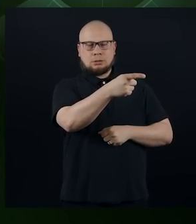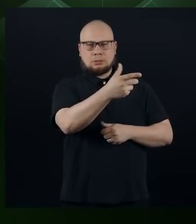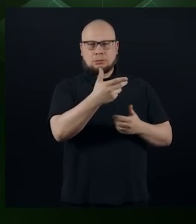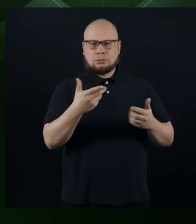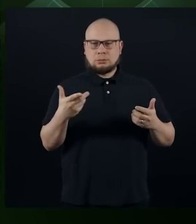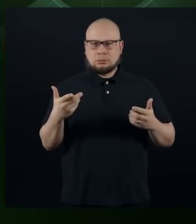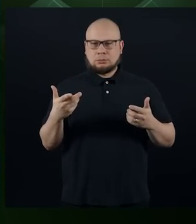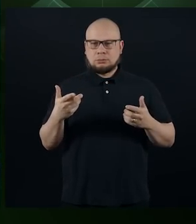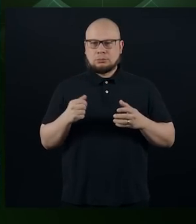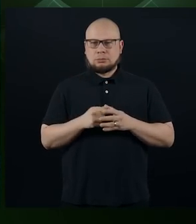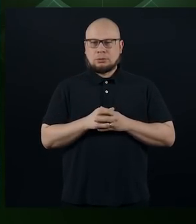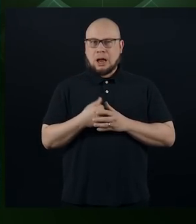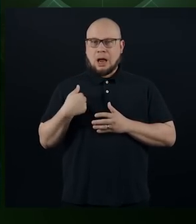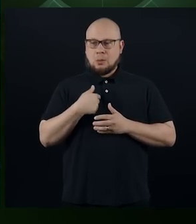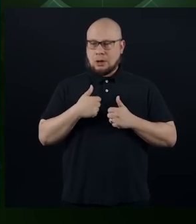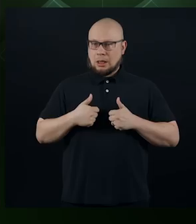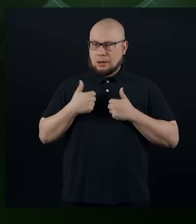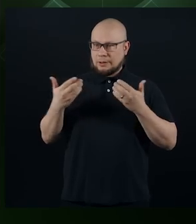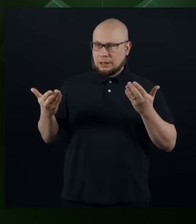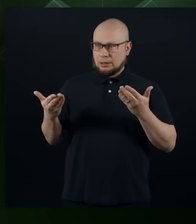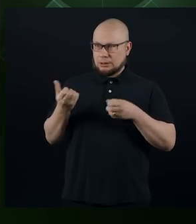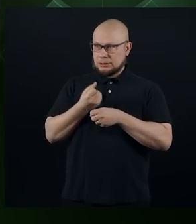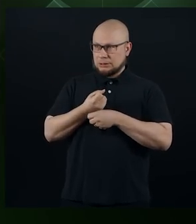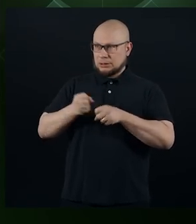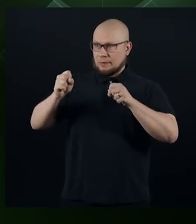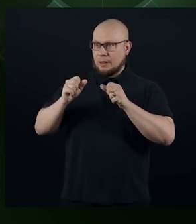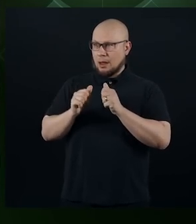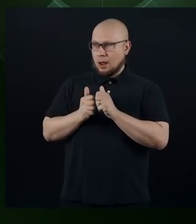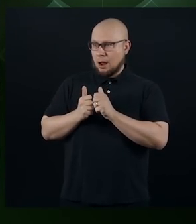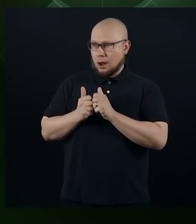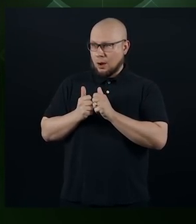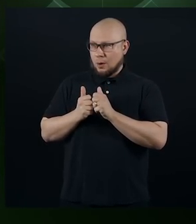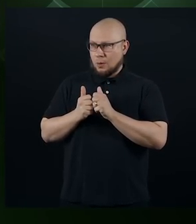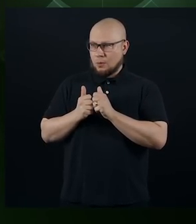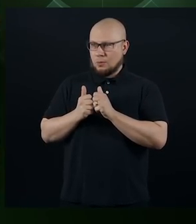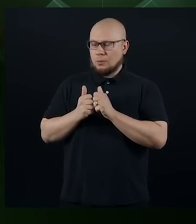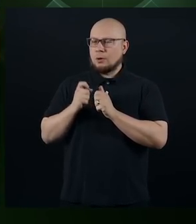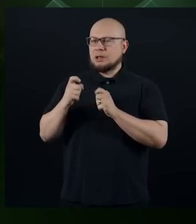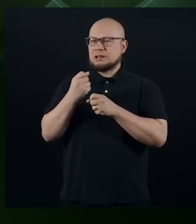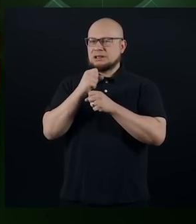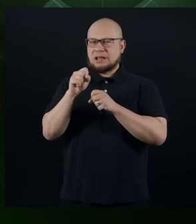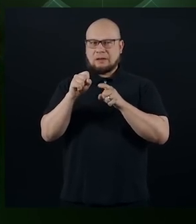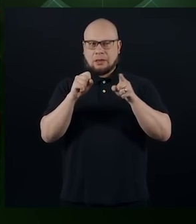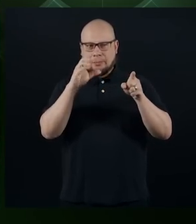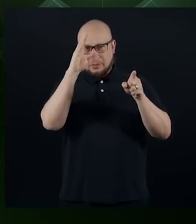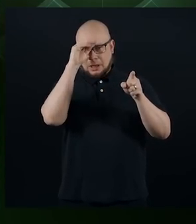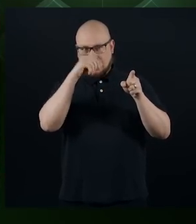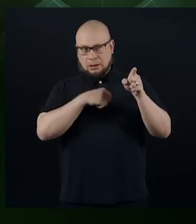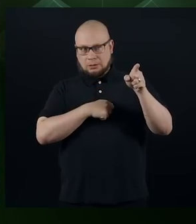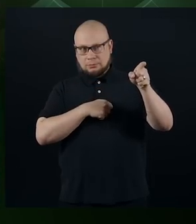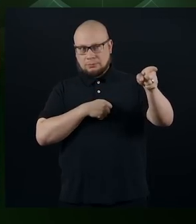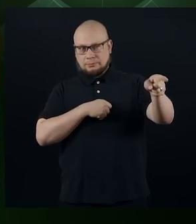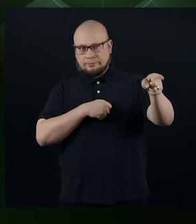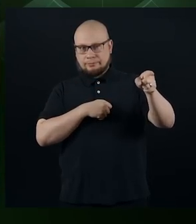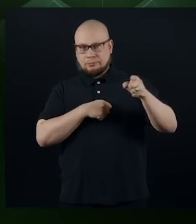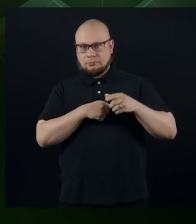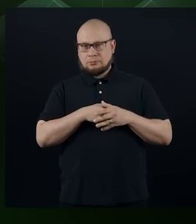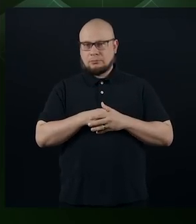to save the pirate life, you must start by saving the life of